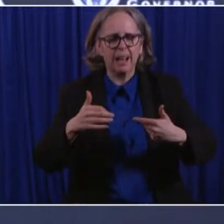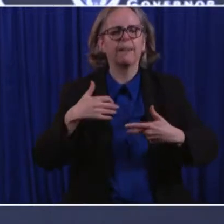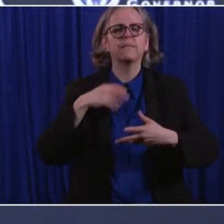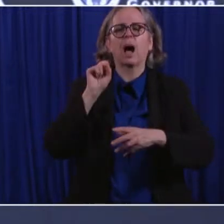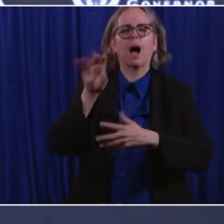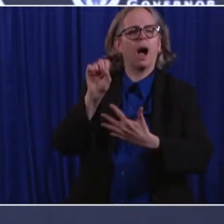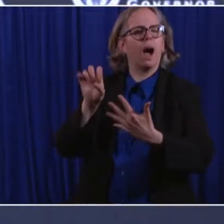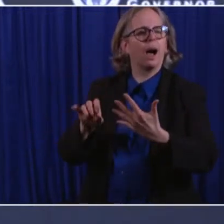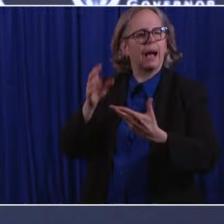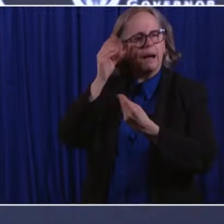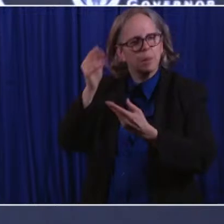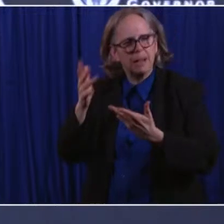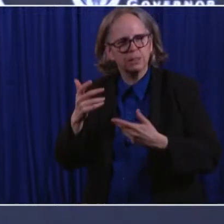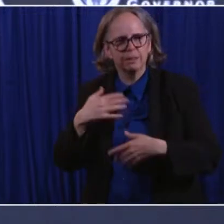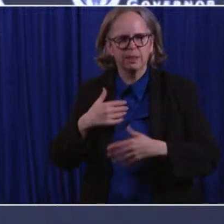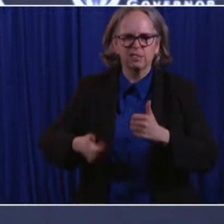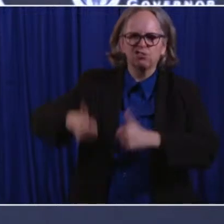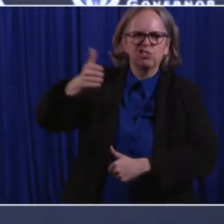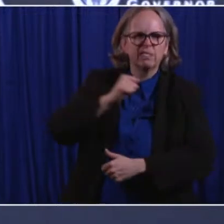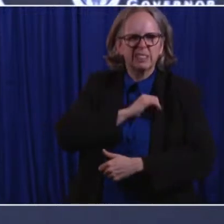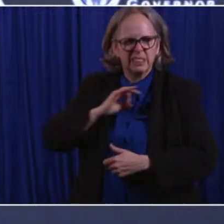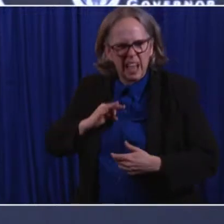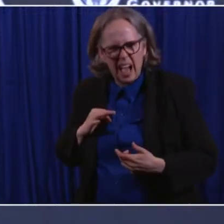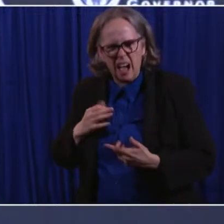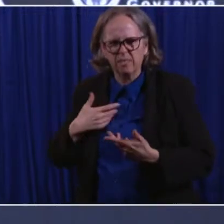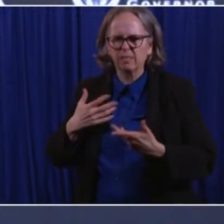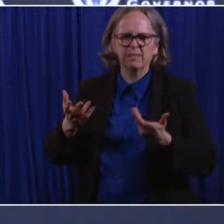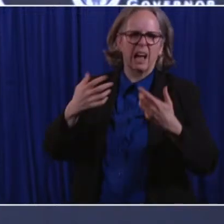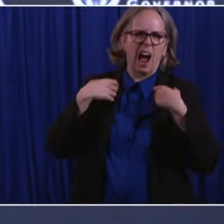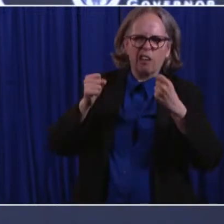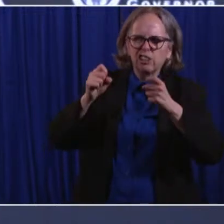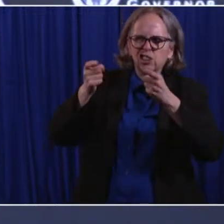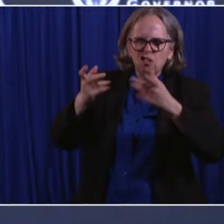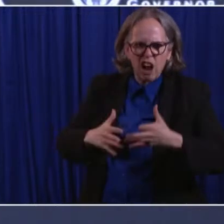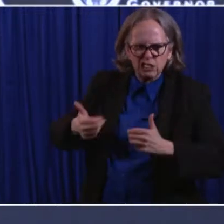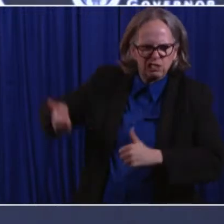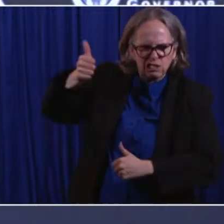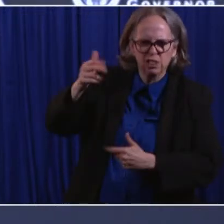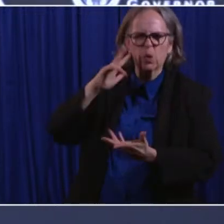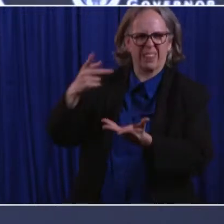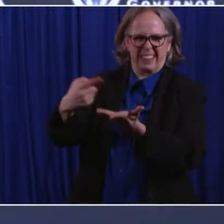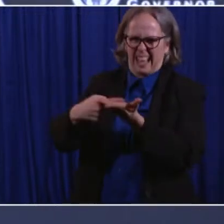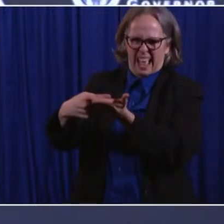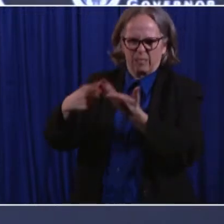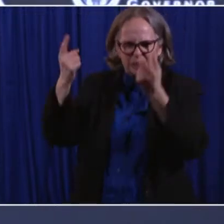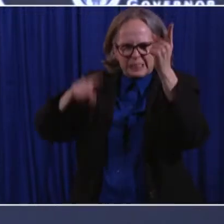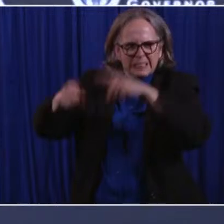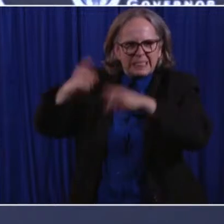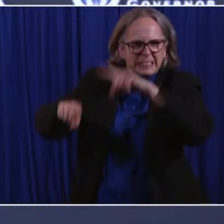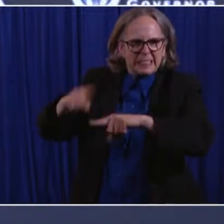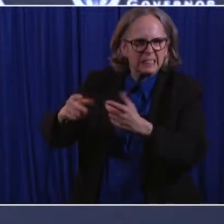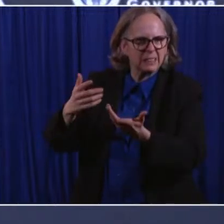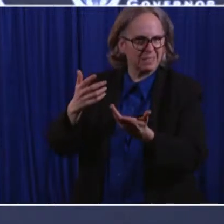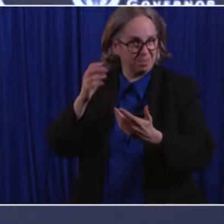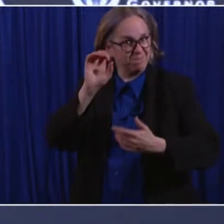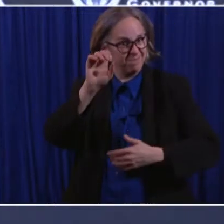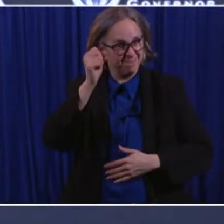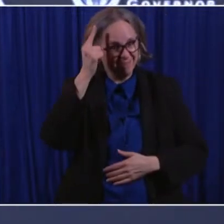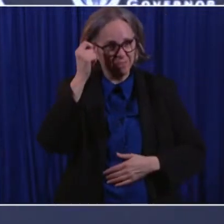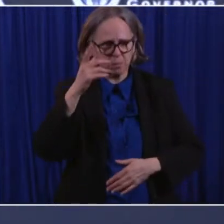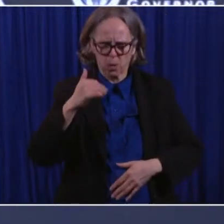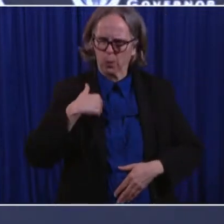here's the phone number. You guys should be talking directly. So we are very much aware of it. We're very much aware of the